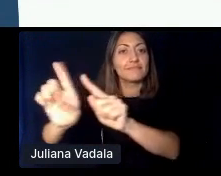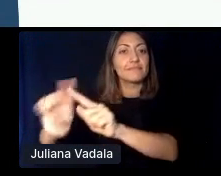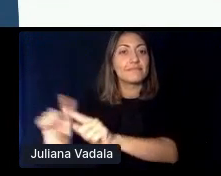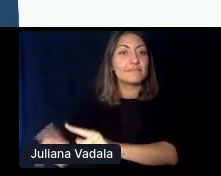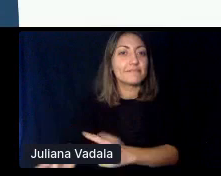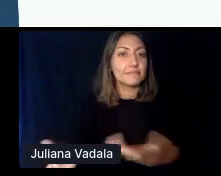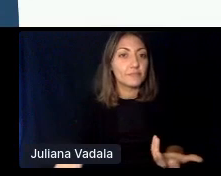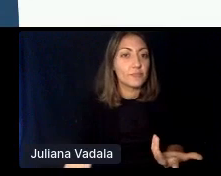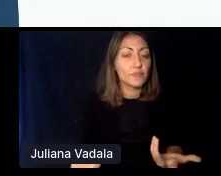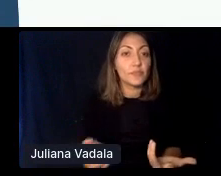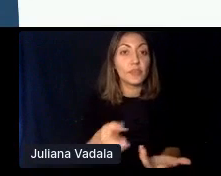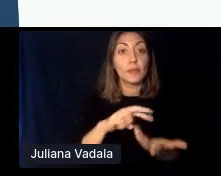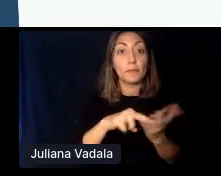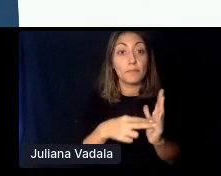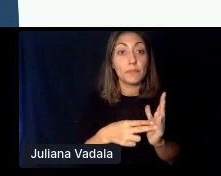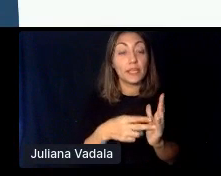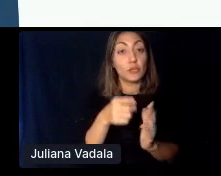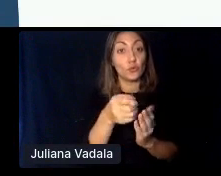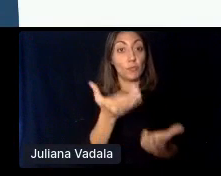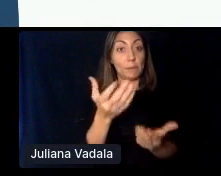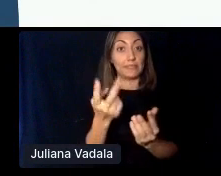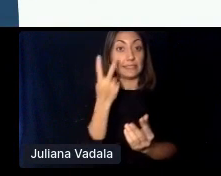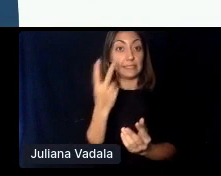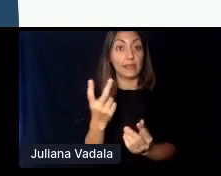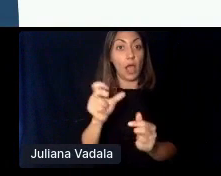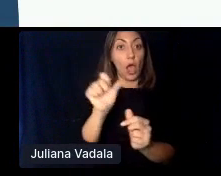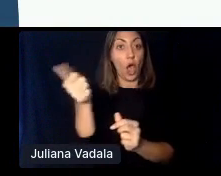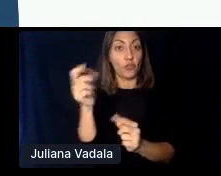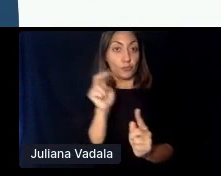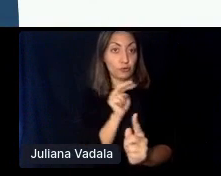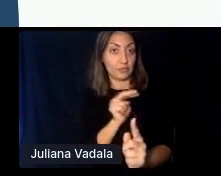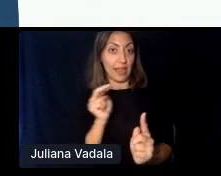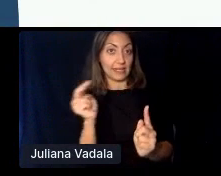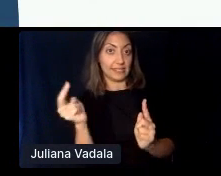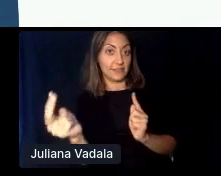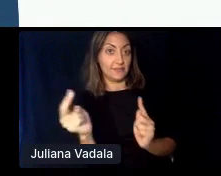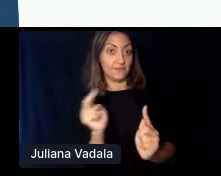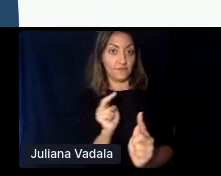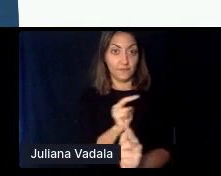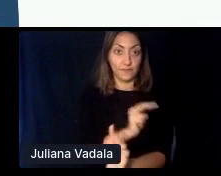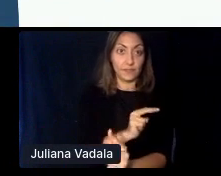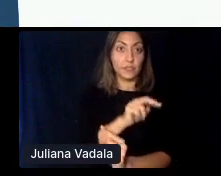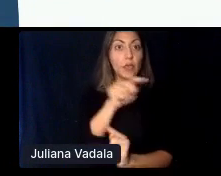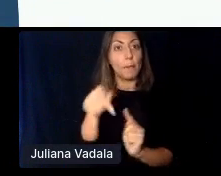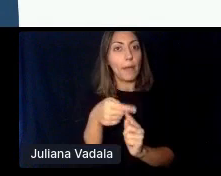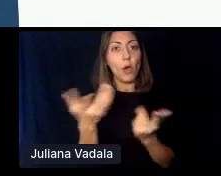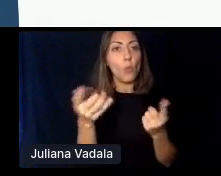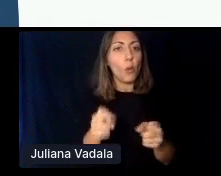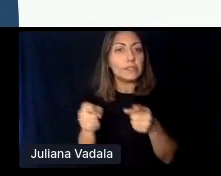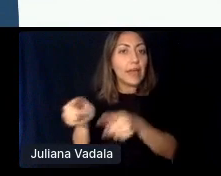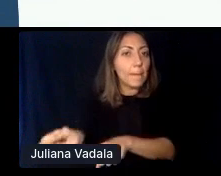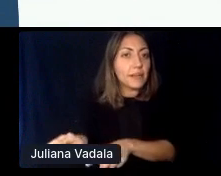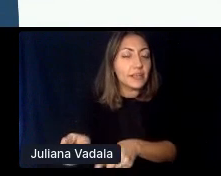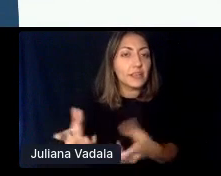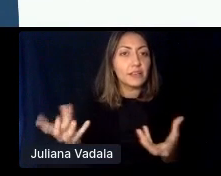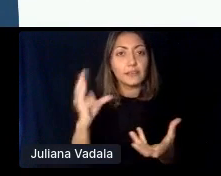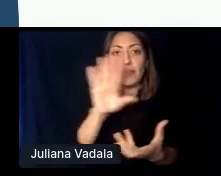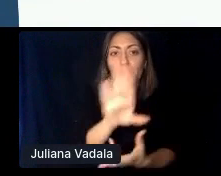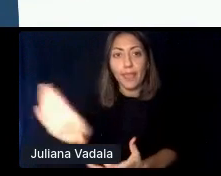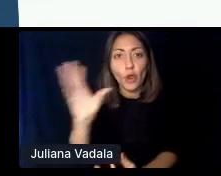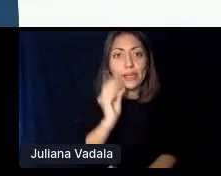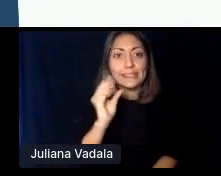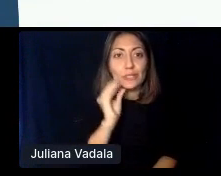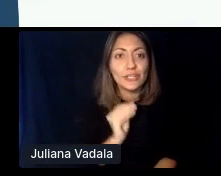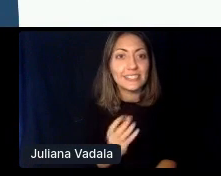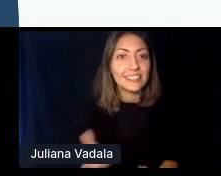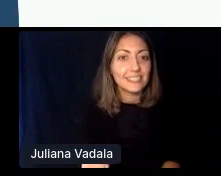a monolith, and really diversify and nuance your own perspective about other people's experiences. And really just keep going,